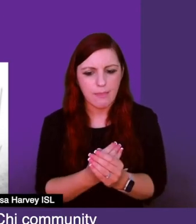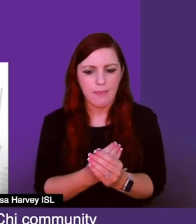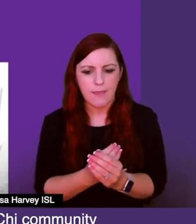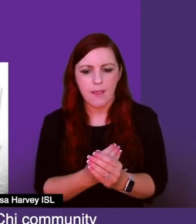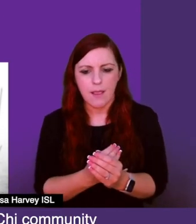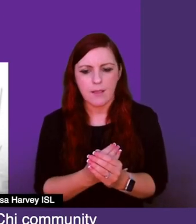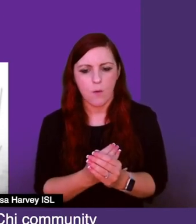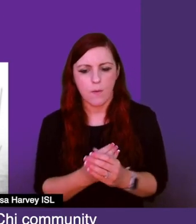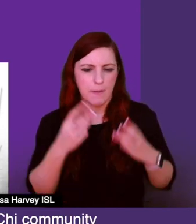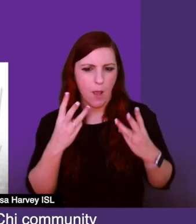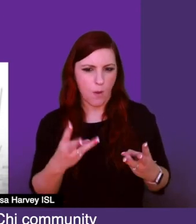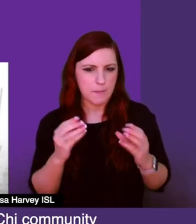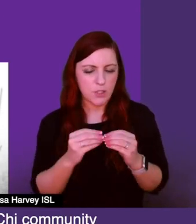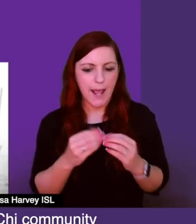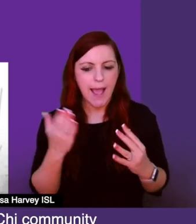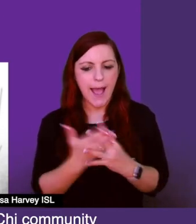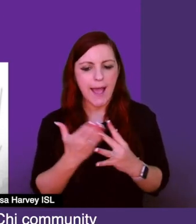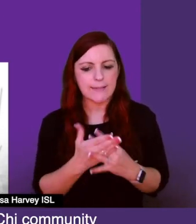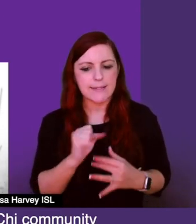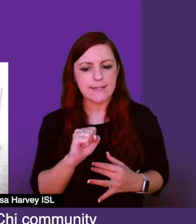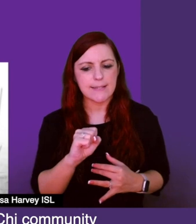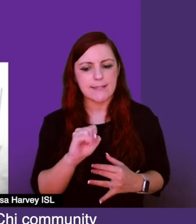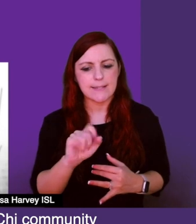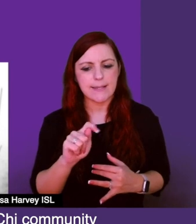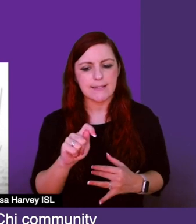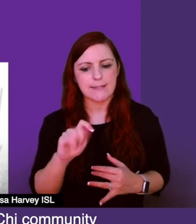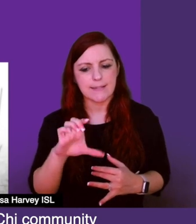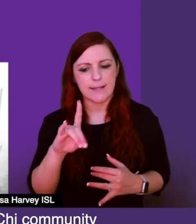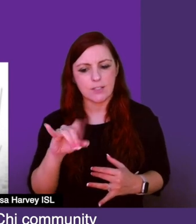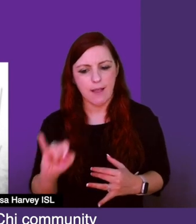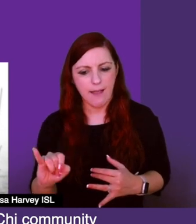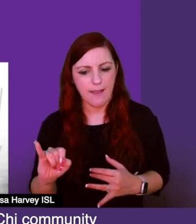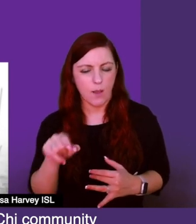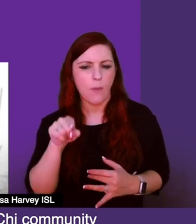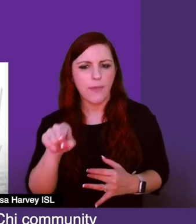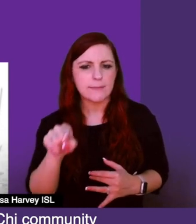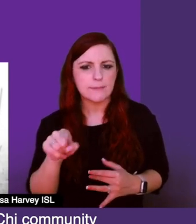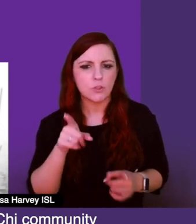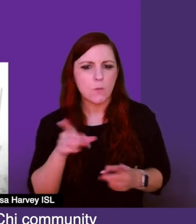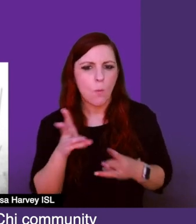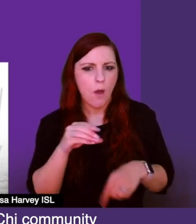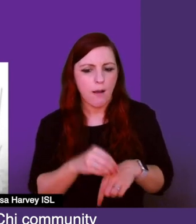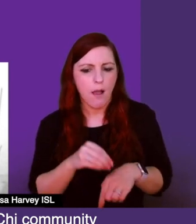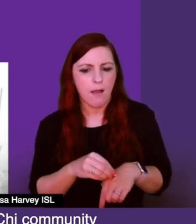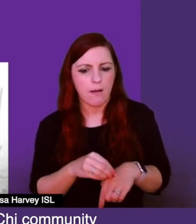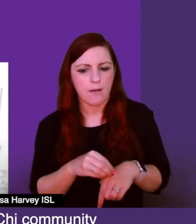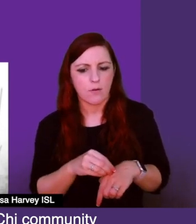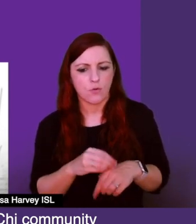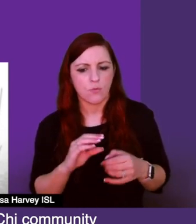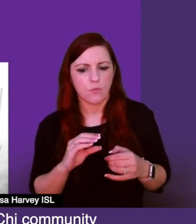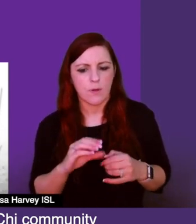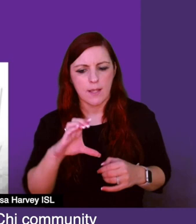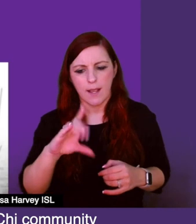really want to highlight, Access SIGCHI, which does work on trying in